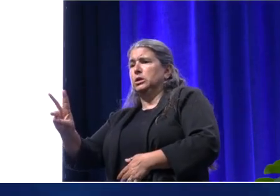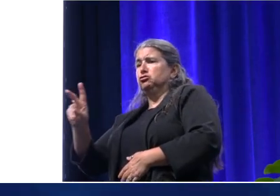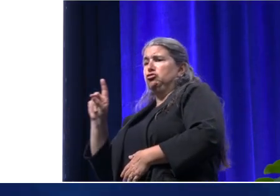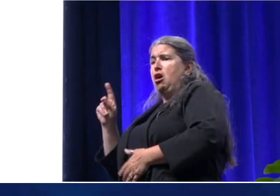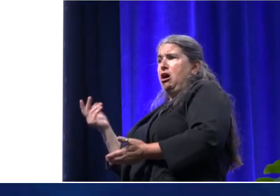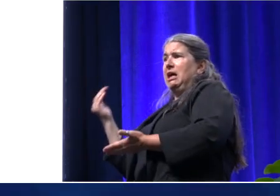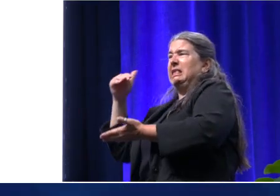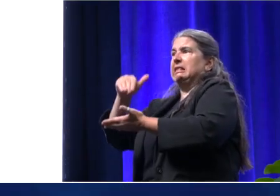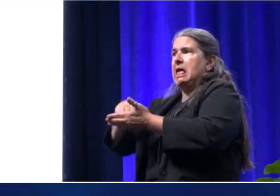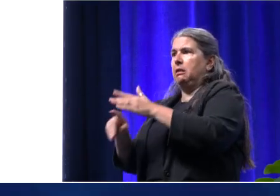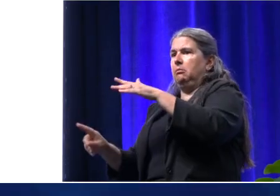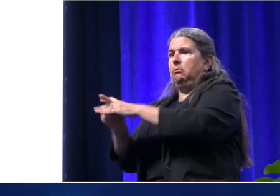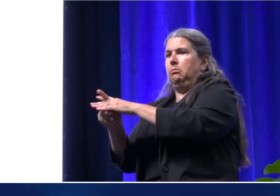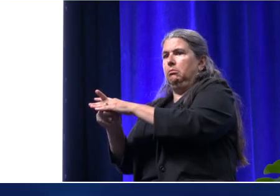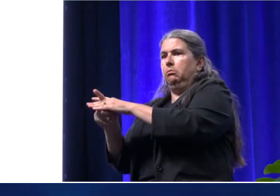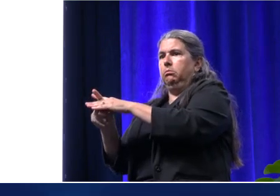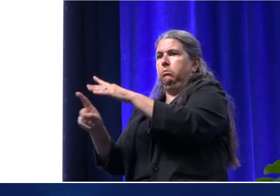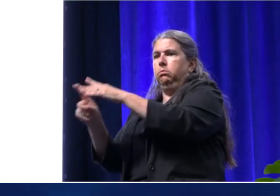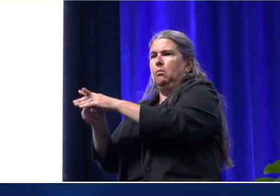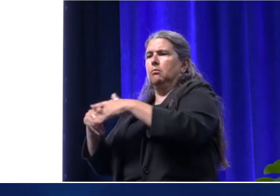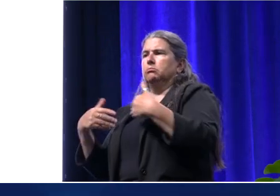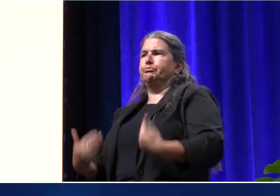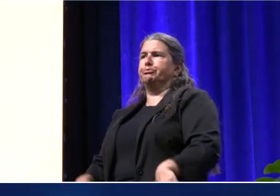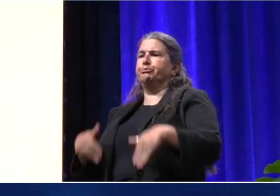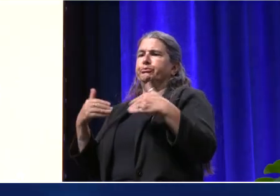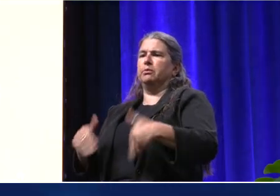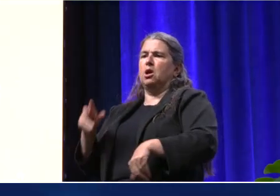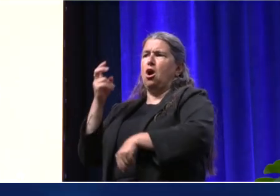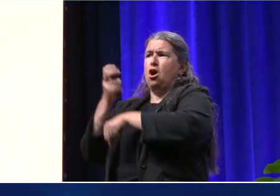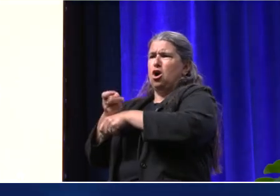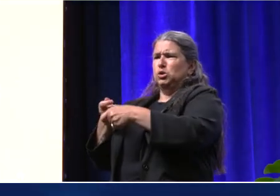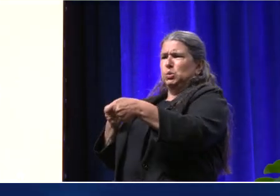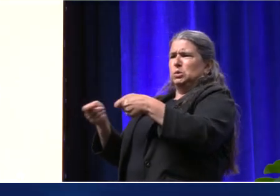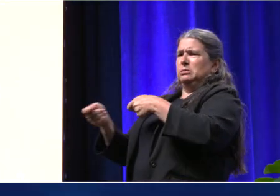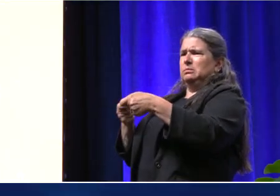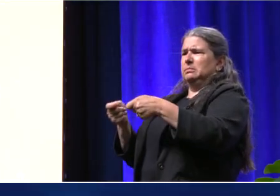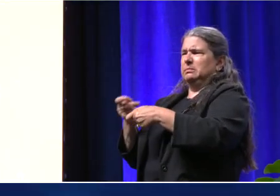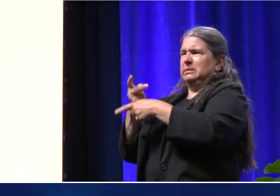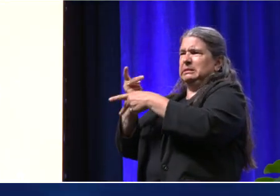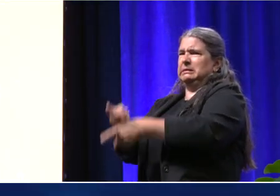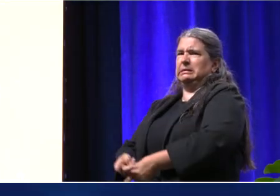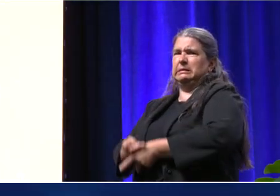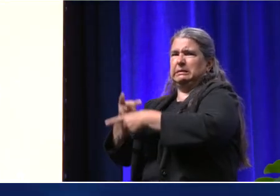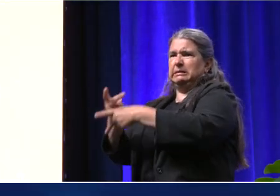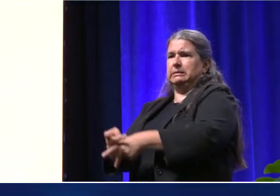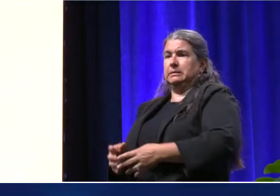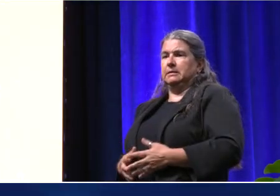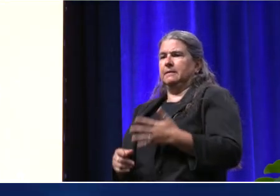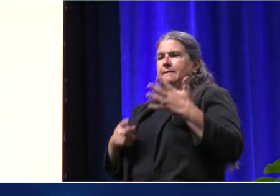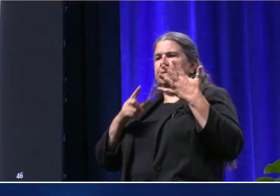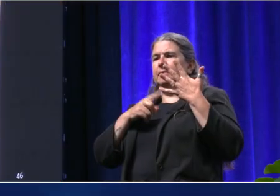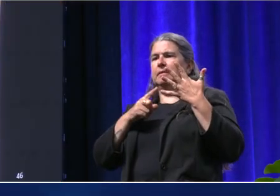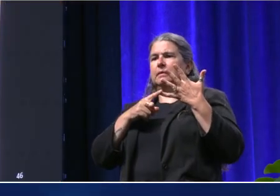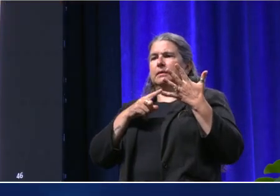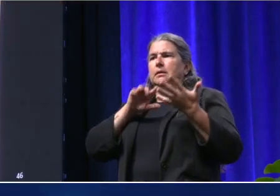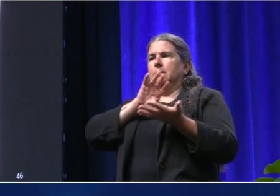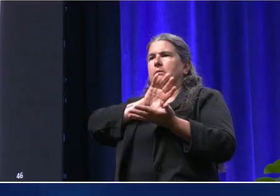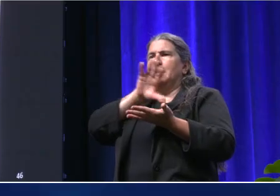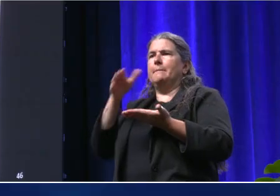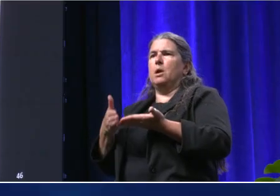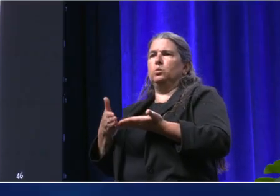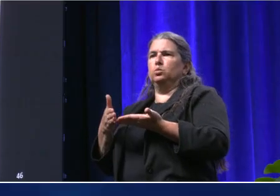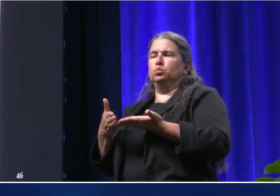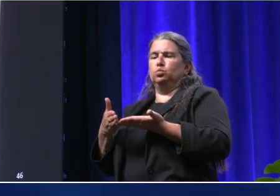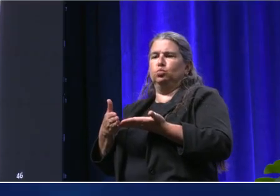withdrawal that becomes really hard to manage. So be careful with that. Number 5 is quantity. All right,